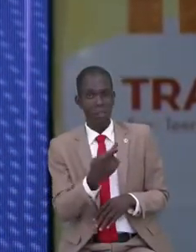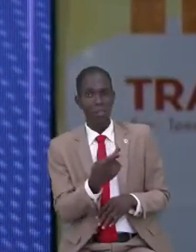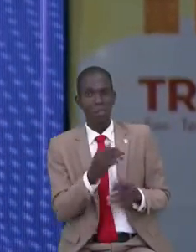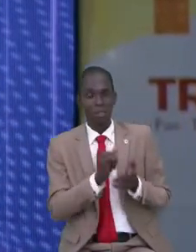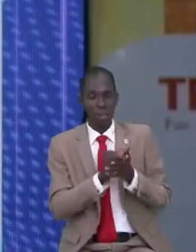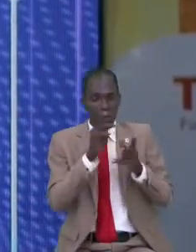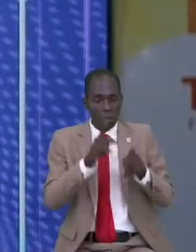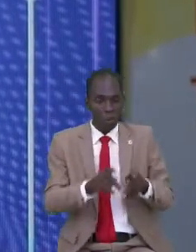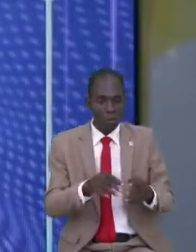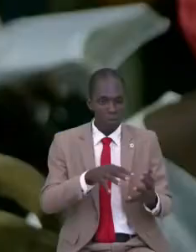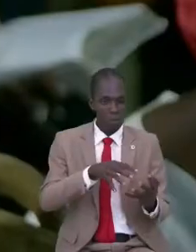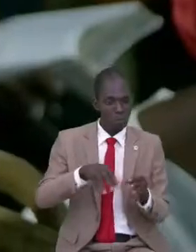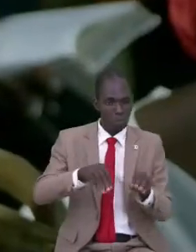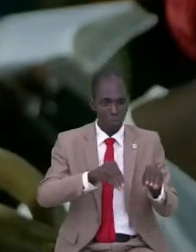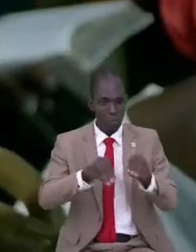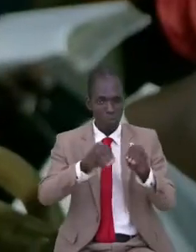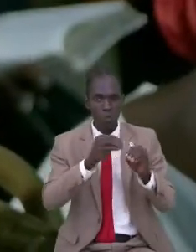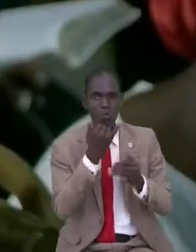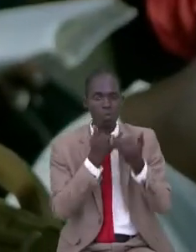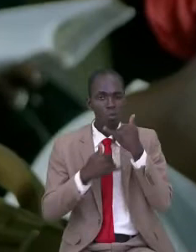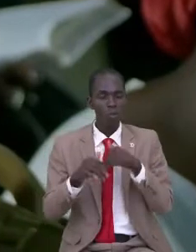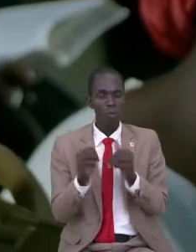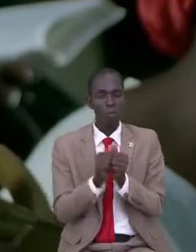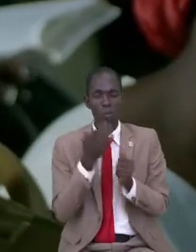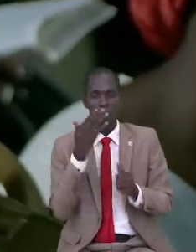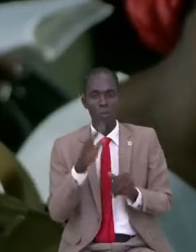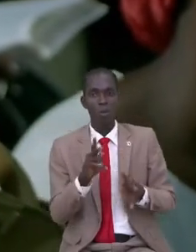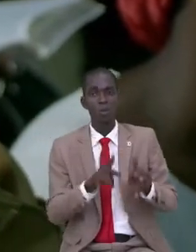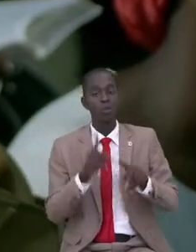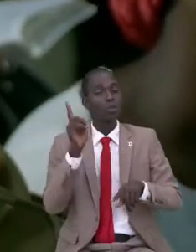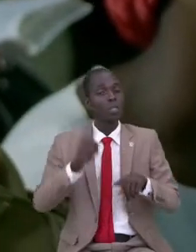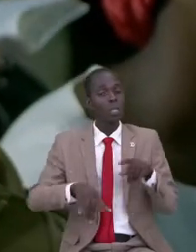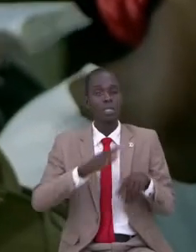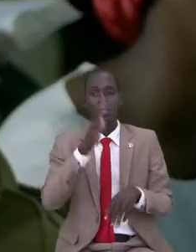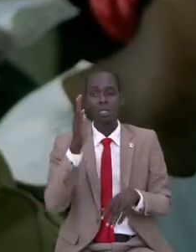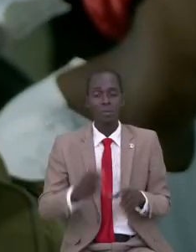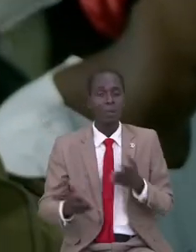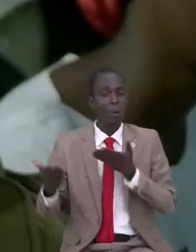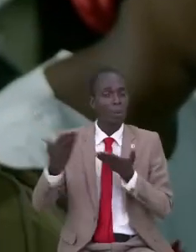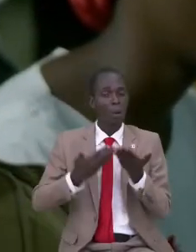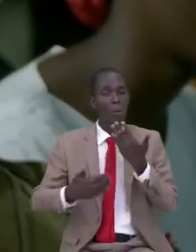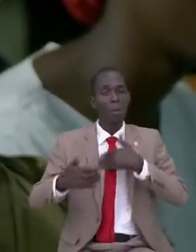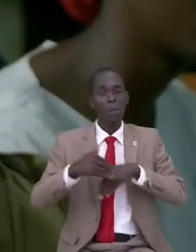moving with. You can never restore anyone with